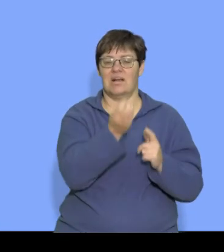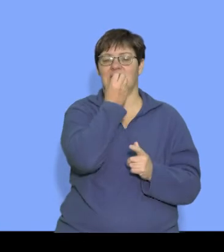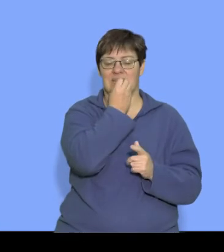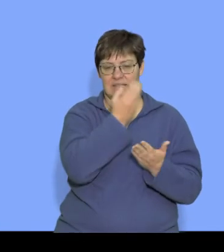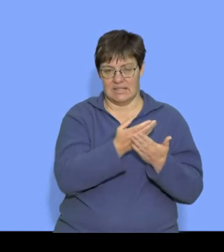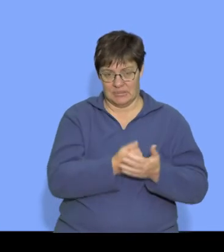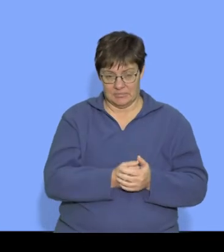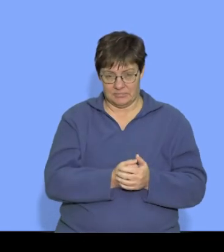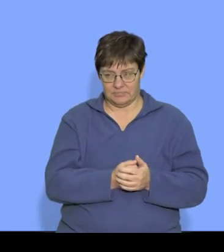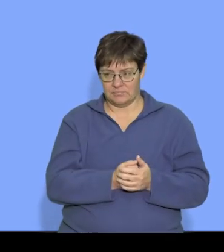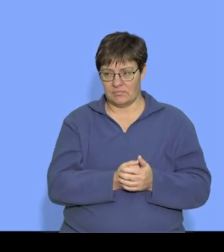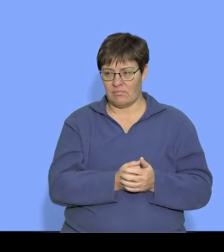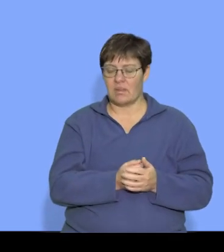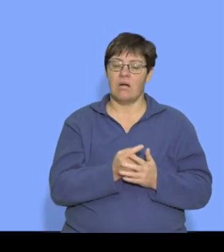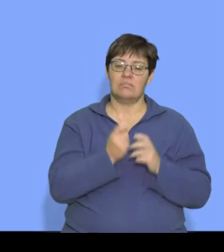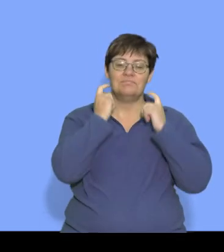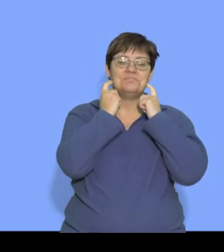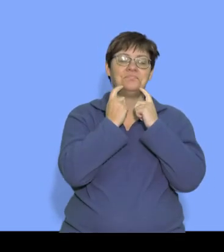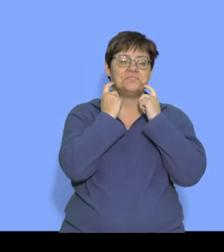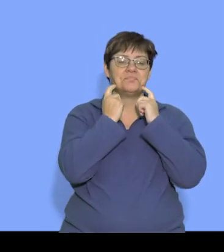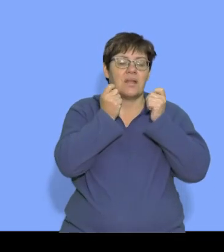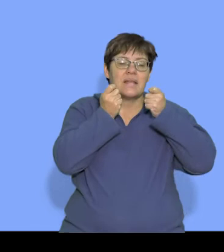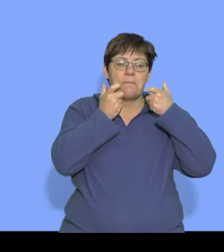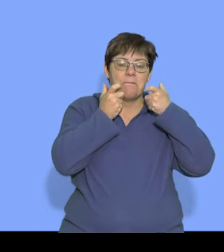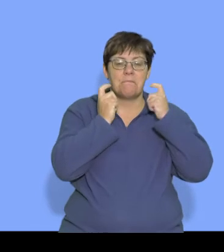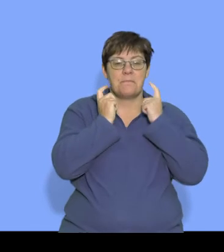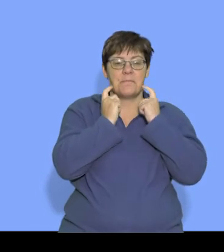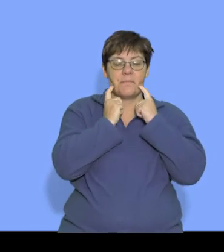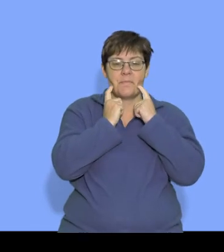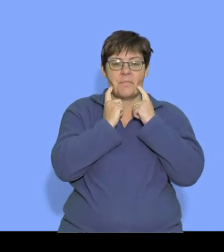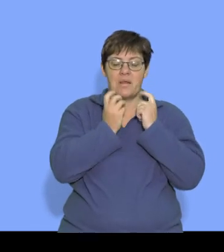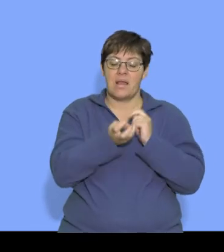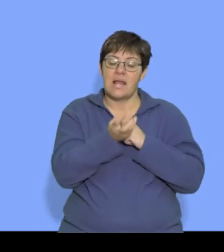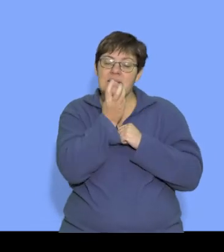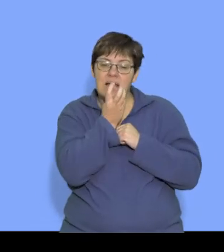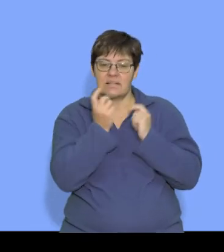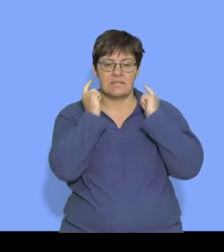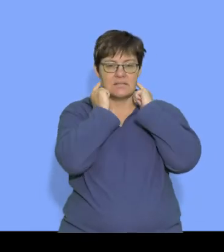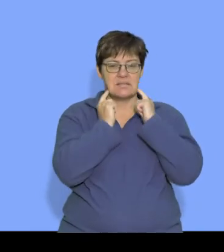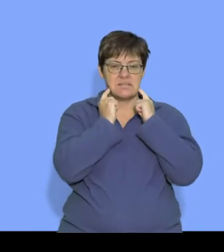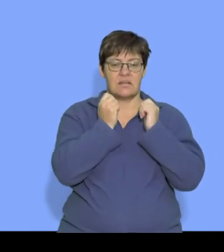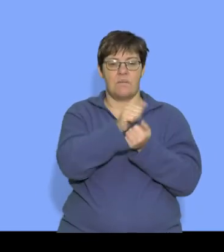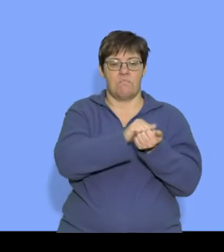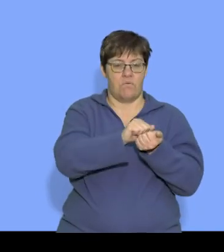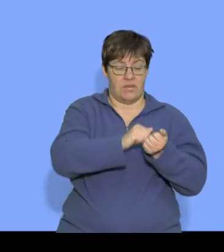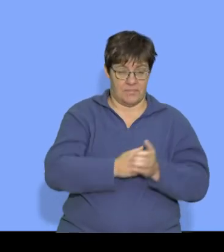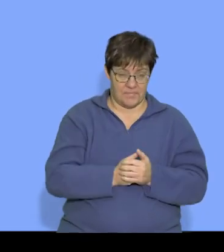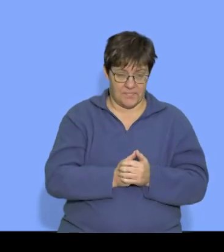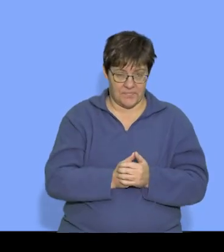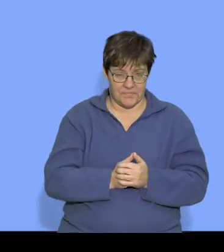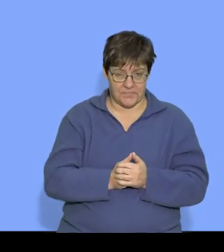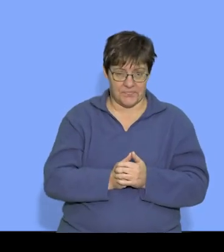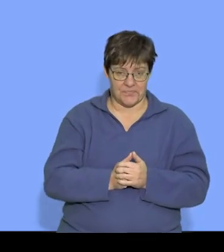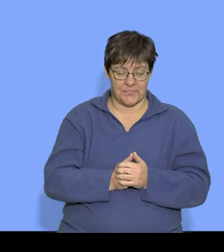there's a large gap or a diastema between the incisors and the premolars. So